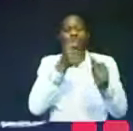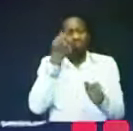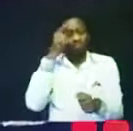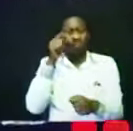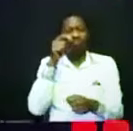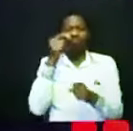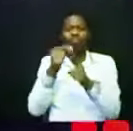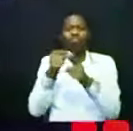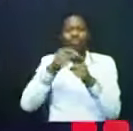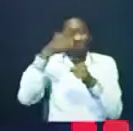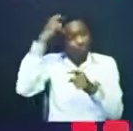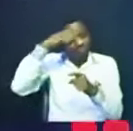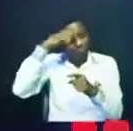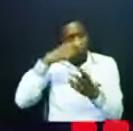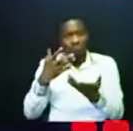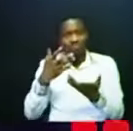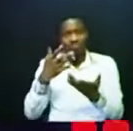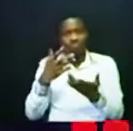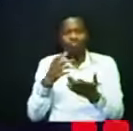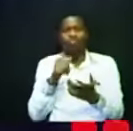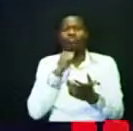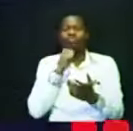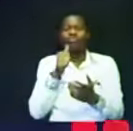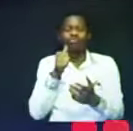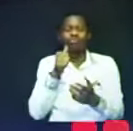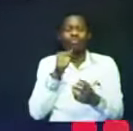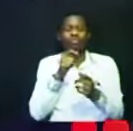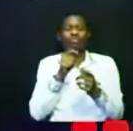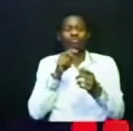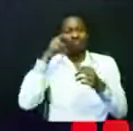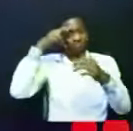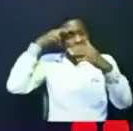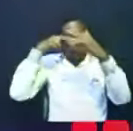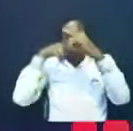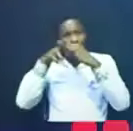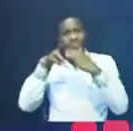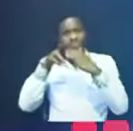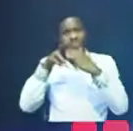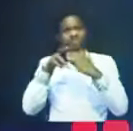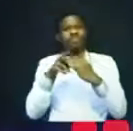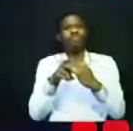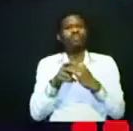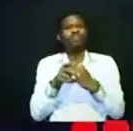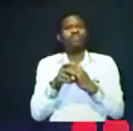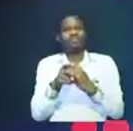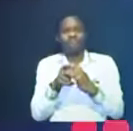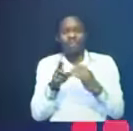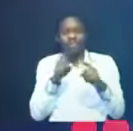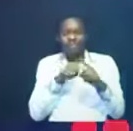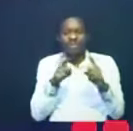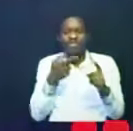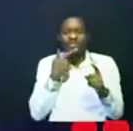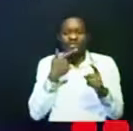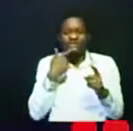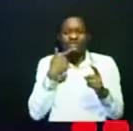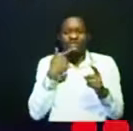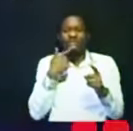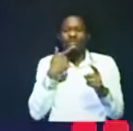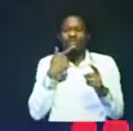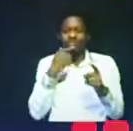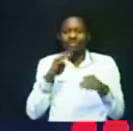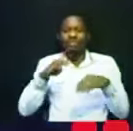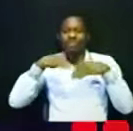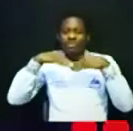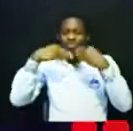He's not talking about revelation, but he says that may give you the spirit, and the S